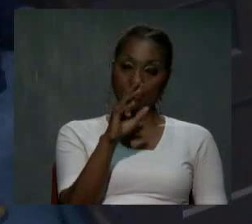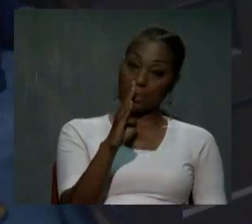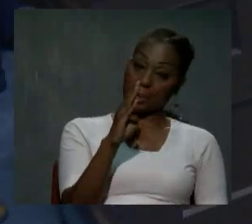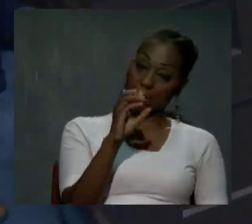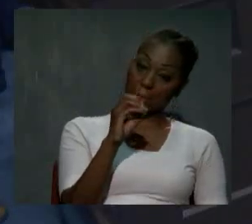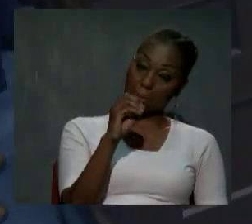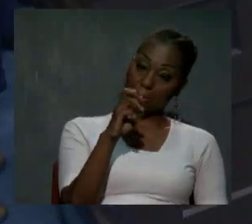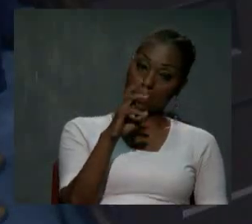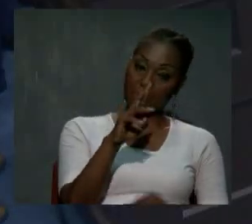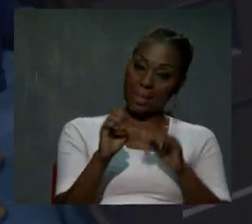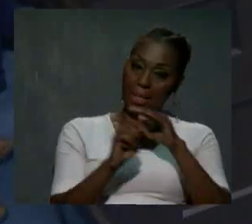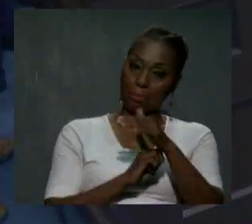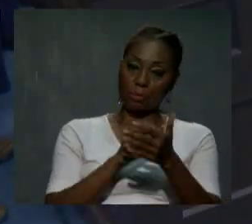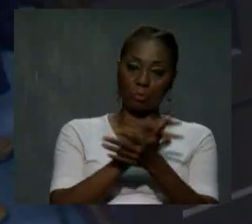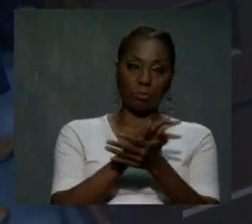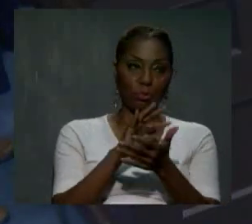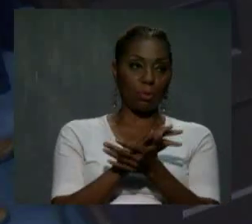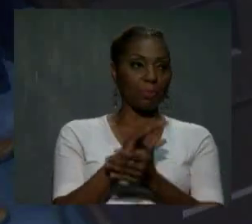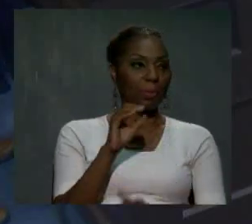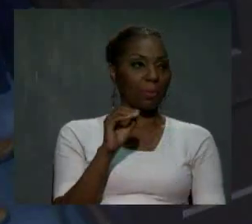Oscar?